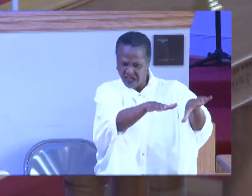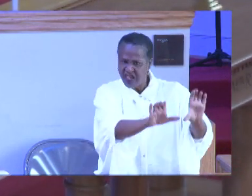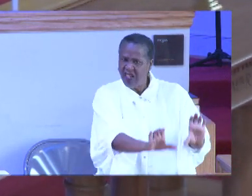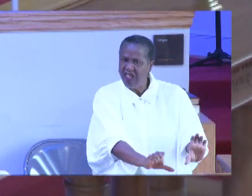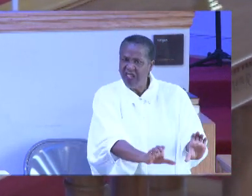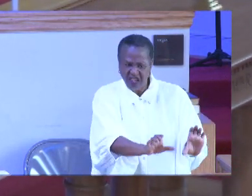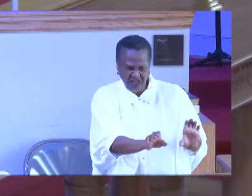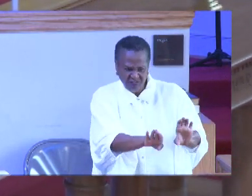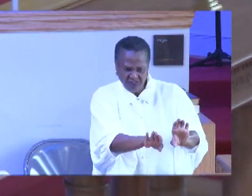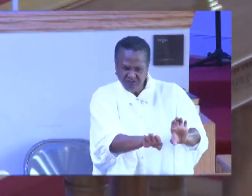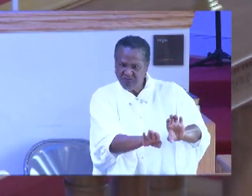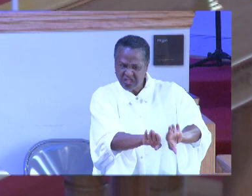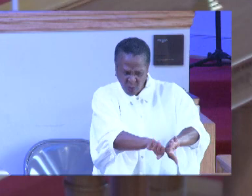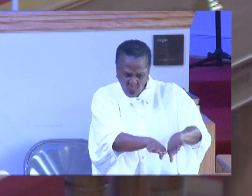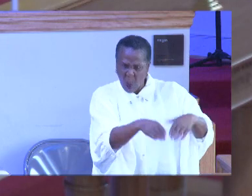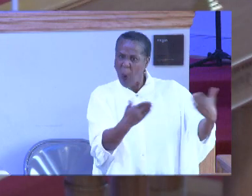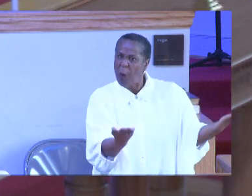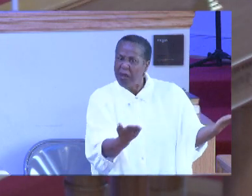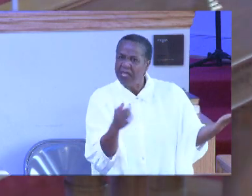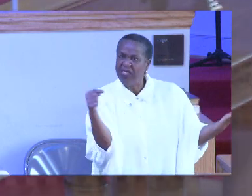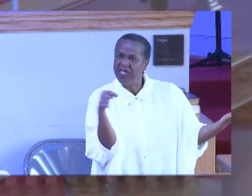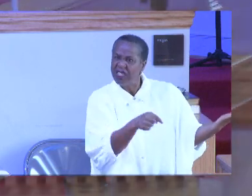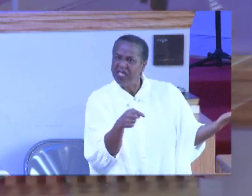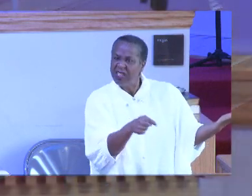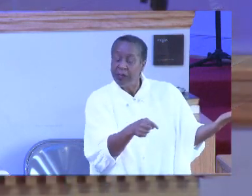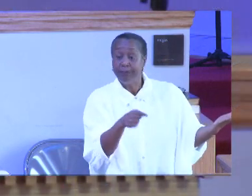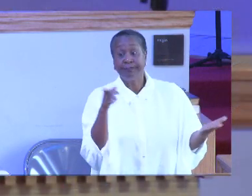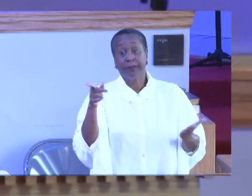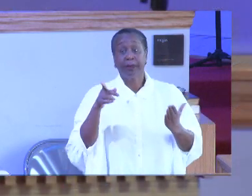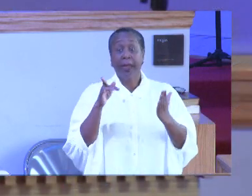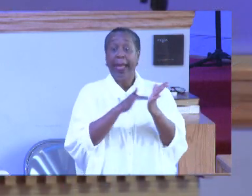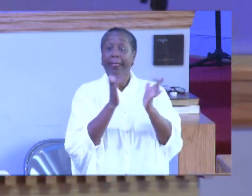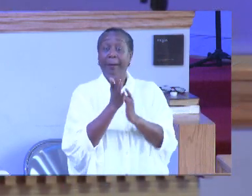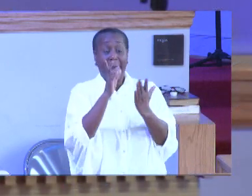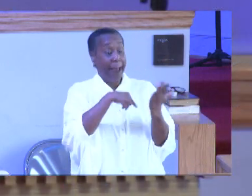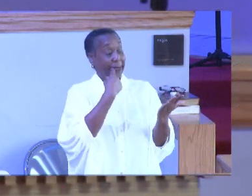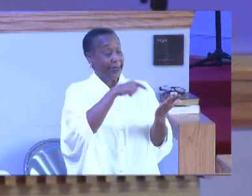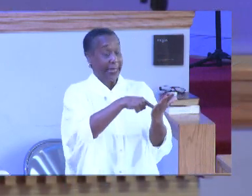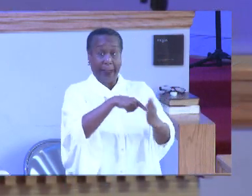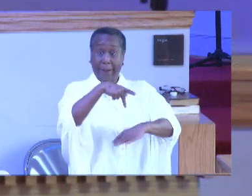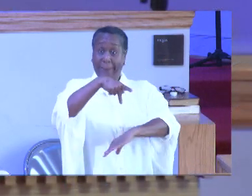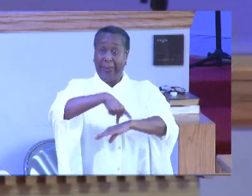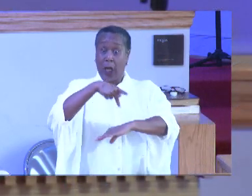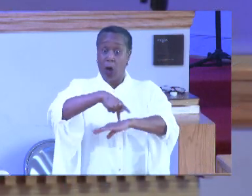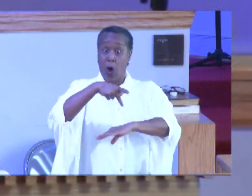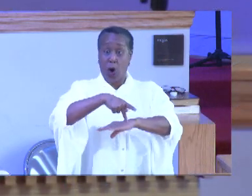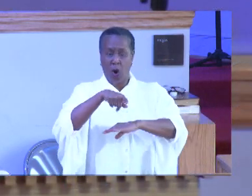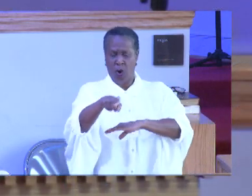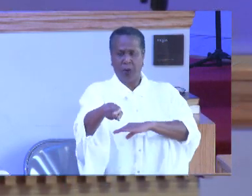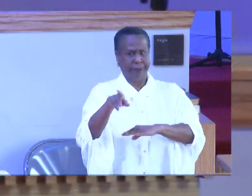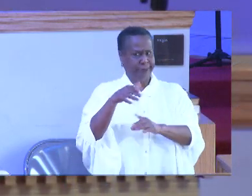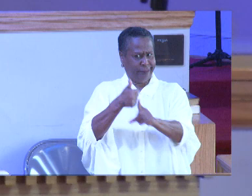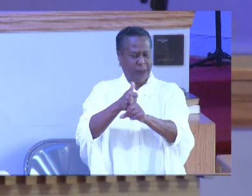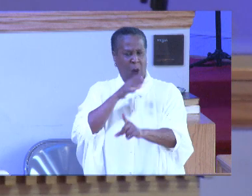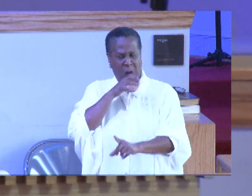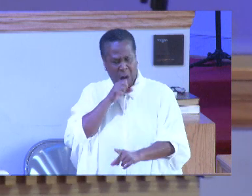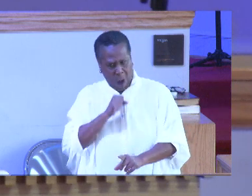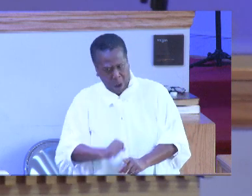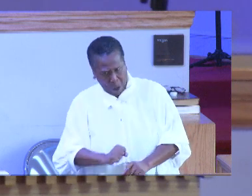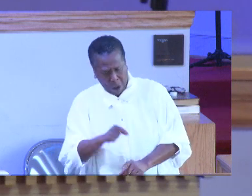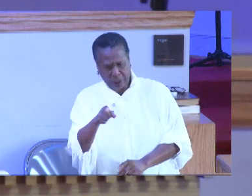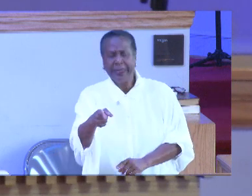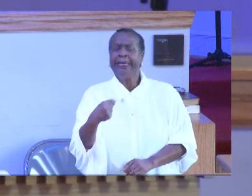has been rolled away. The Bible says that Peter in his old age strikes out,